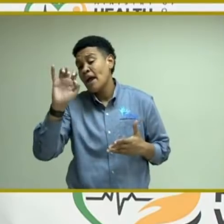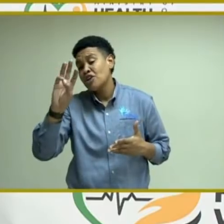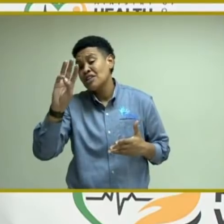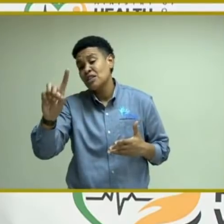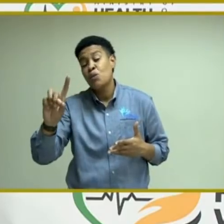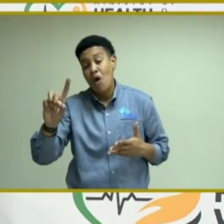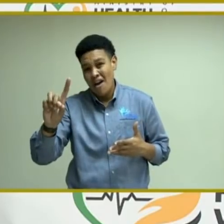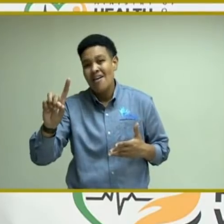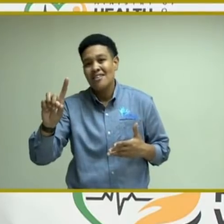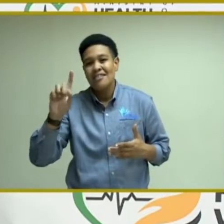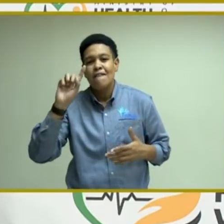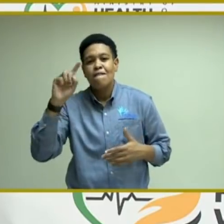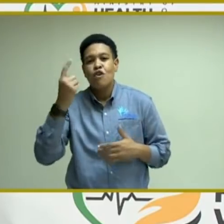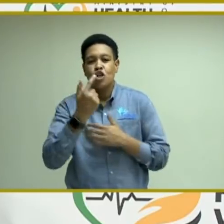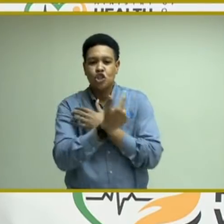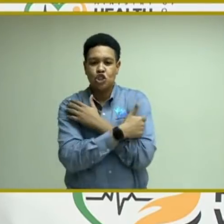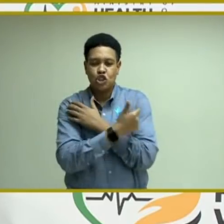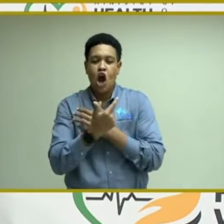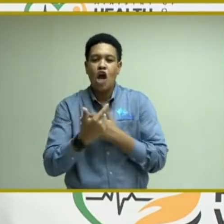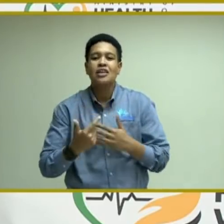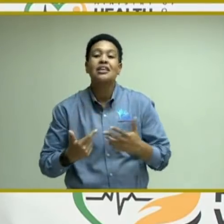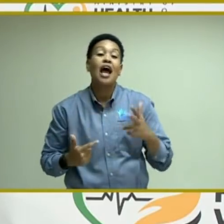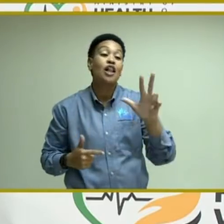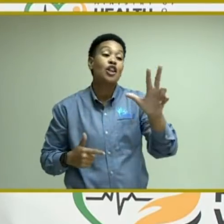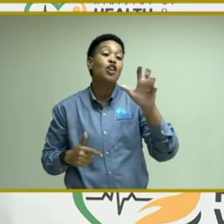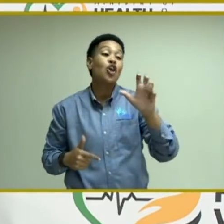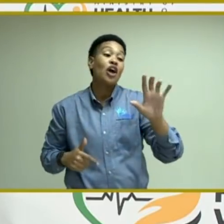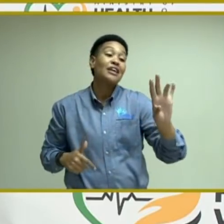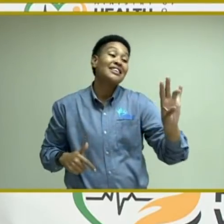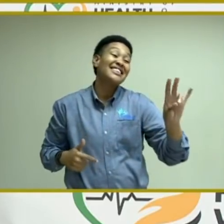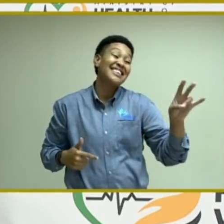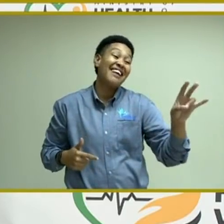535,861 were first doses and